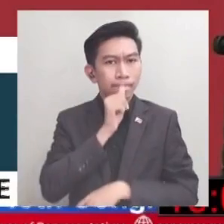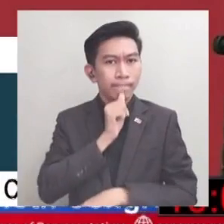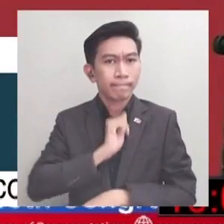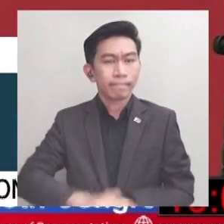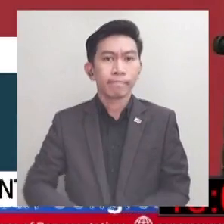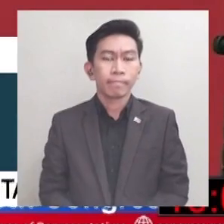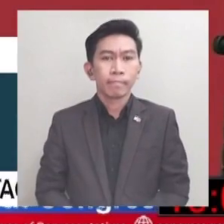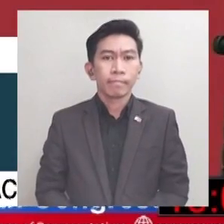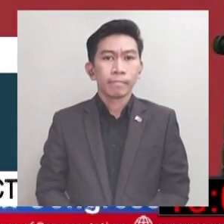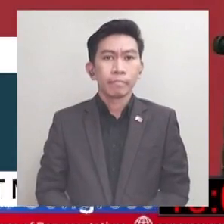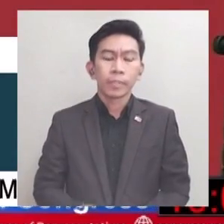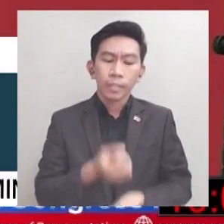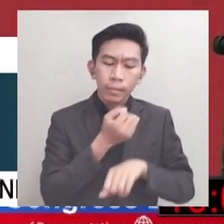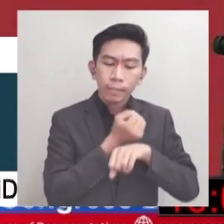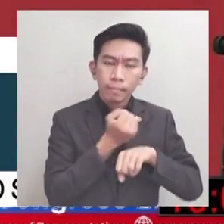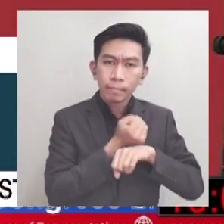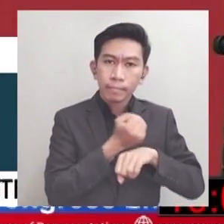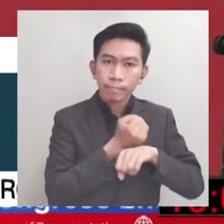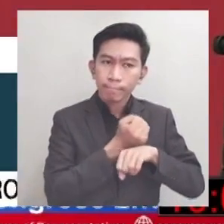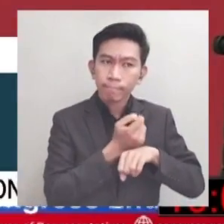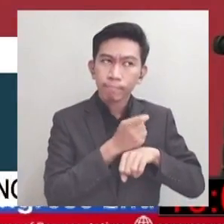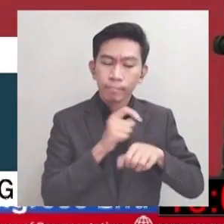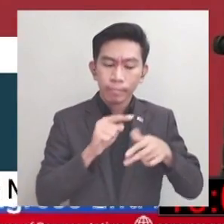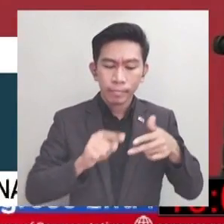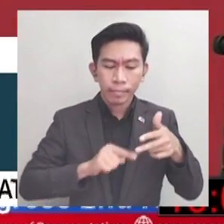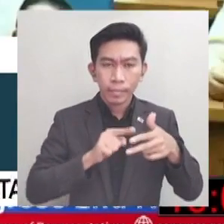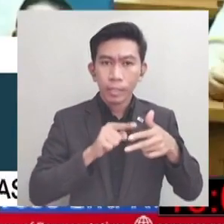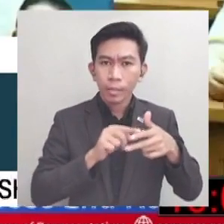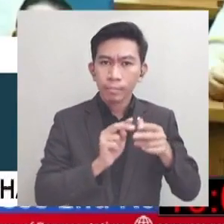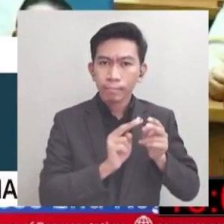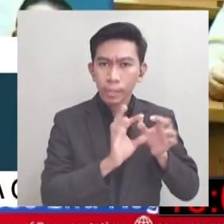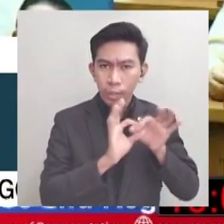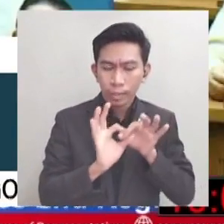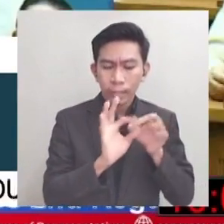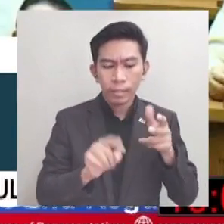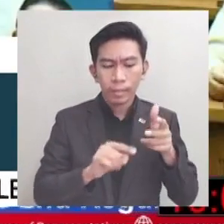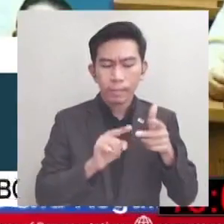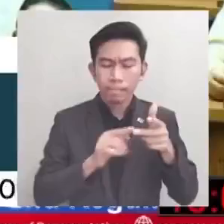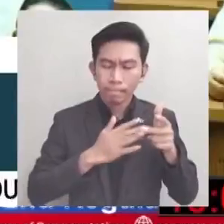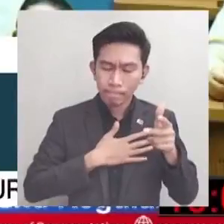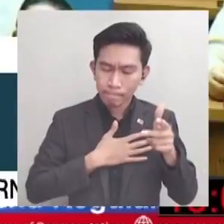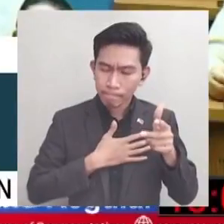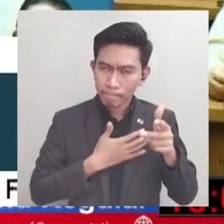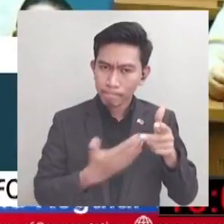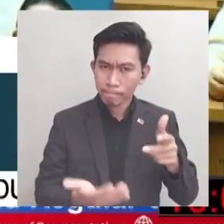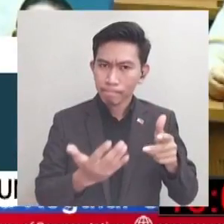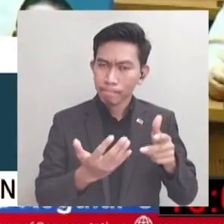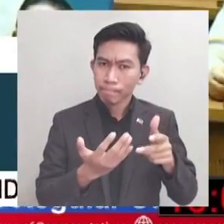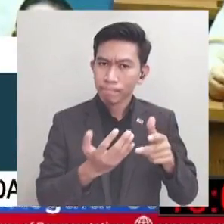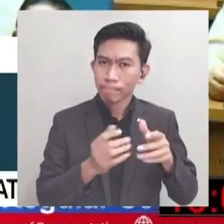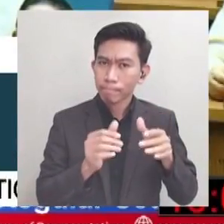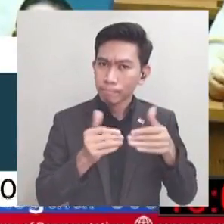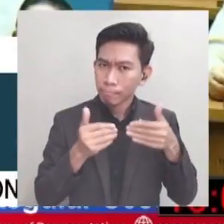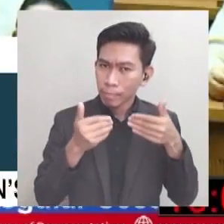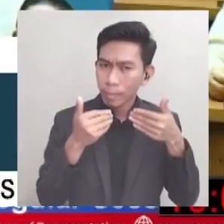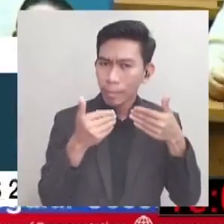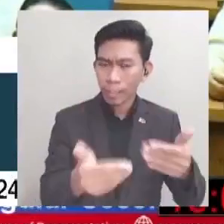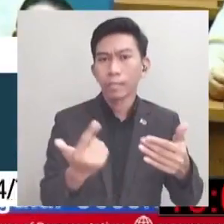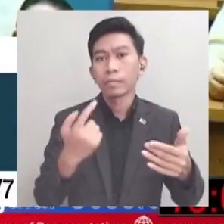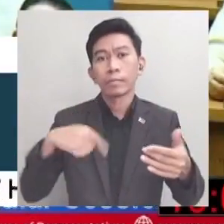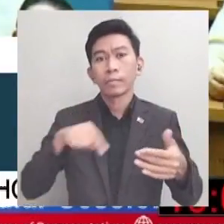of resilience, unity, dedication, we march confidently forward in our legislative